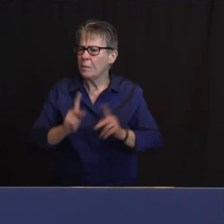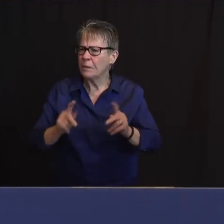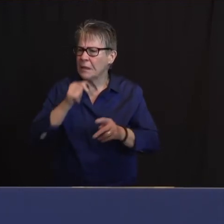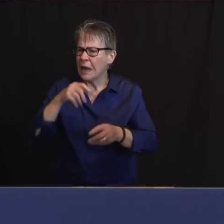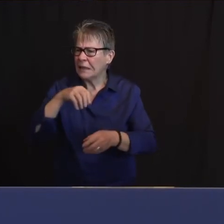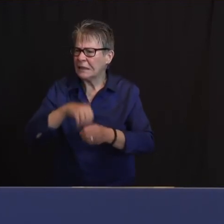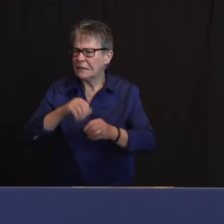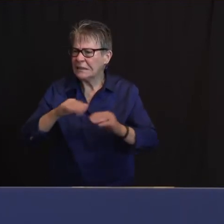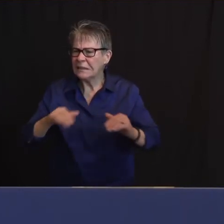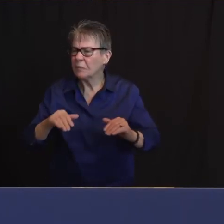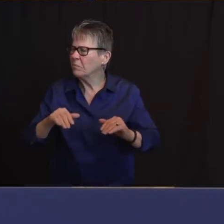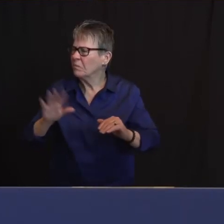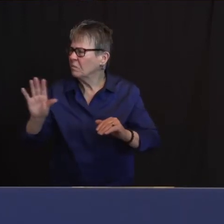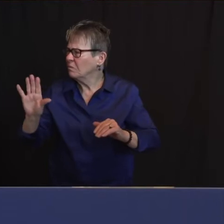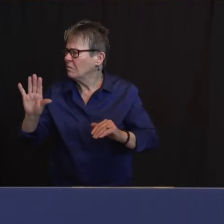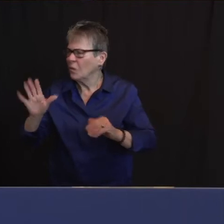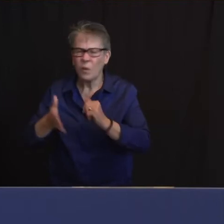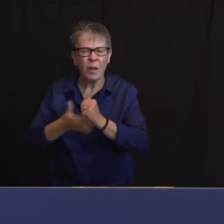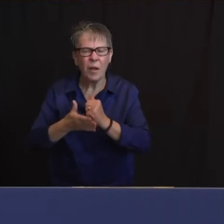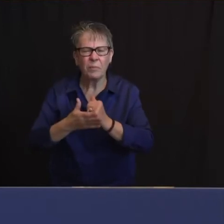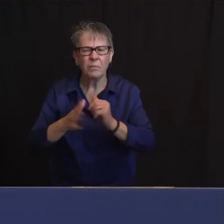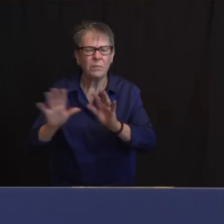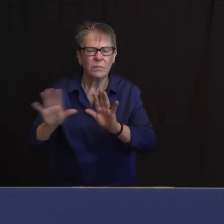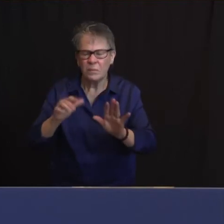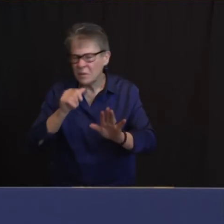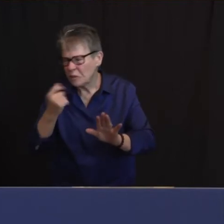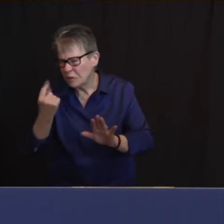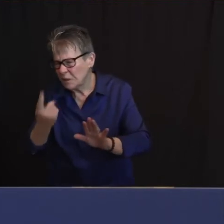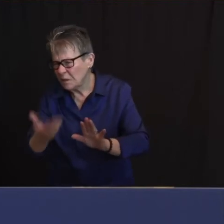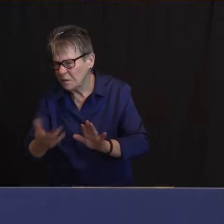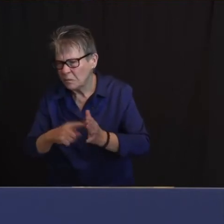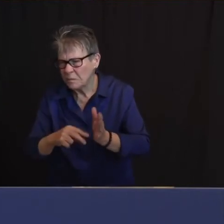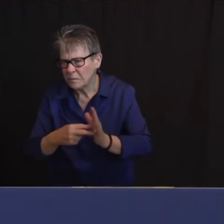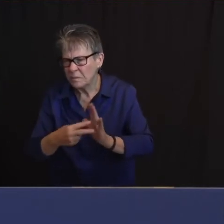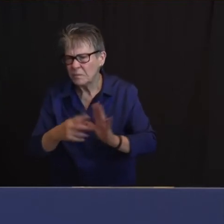that? Thank you. Okay, I'm going to mask up.